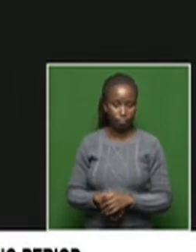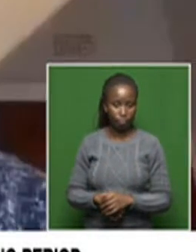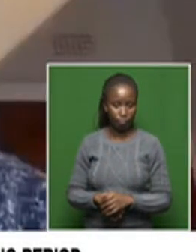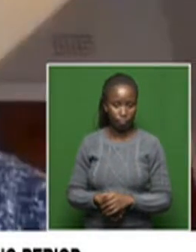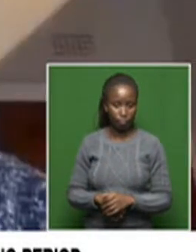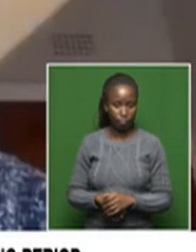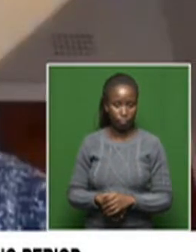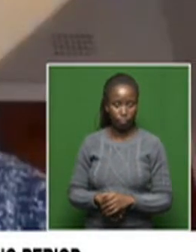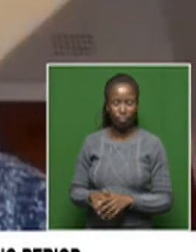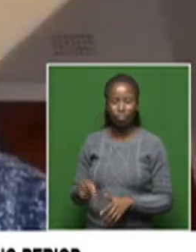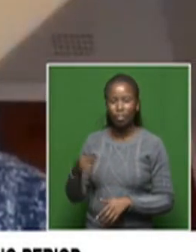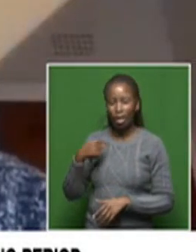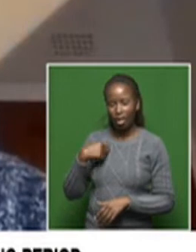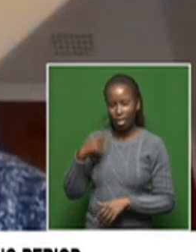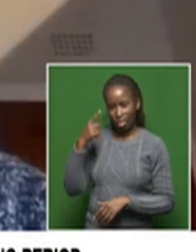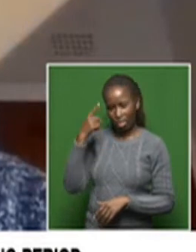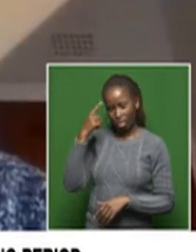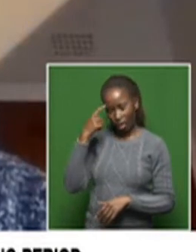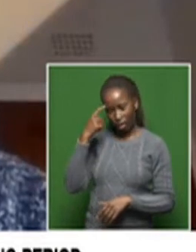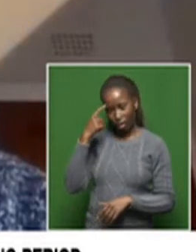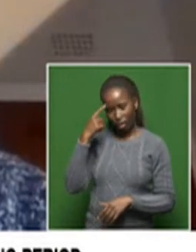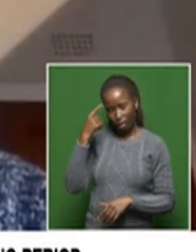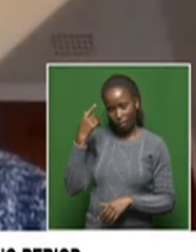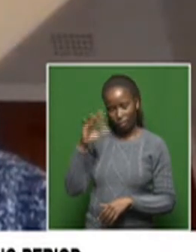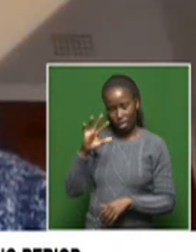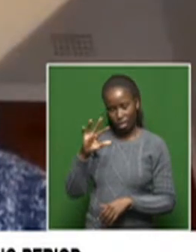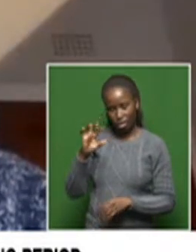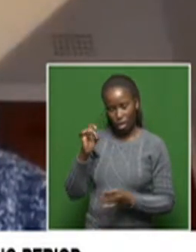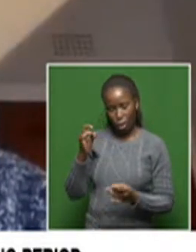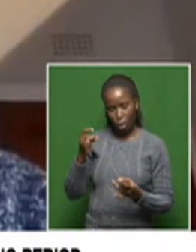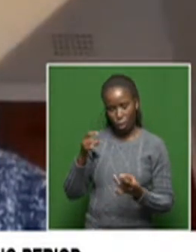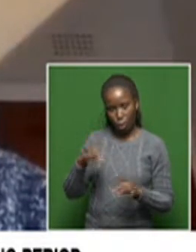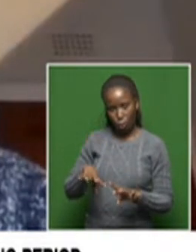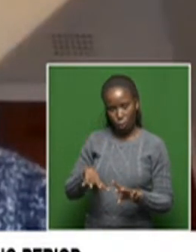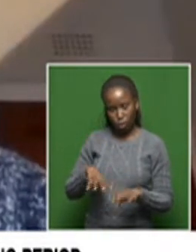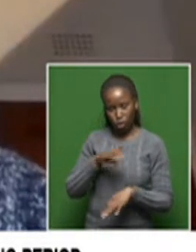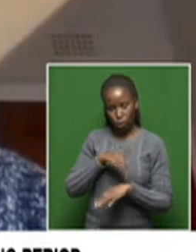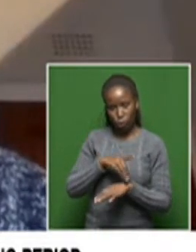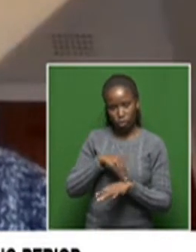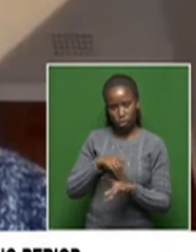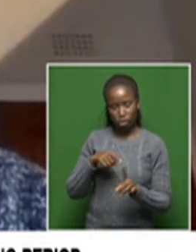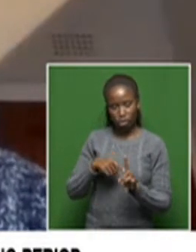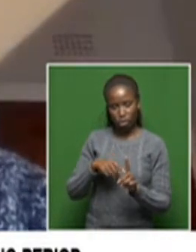Thank you. I think we lost Dr. Pillay.